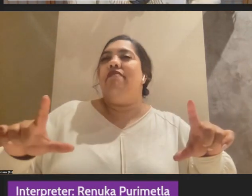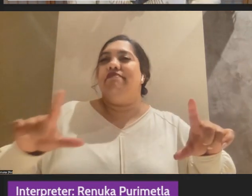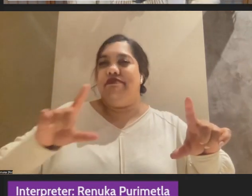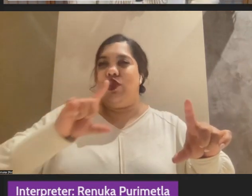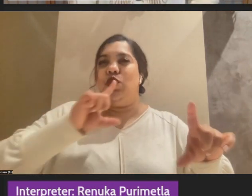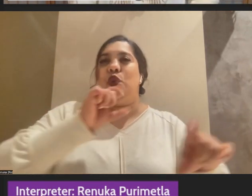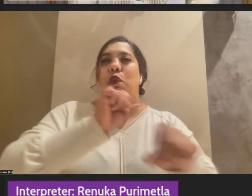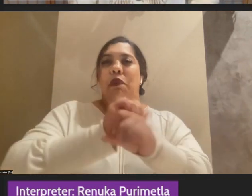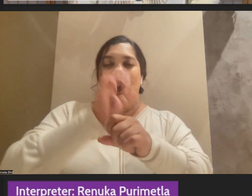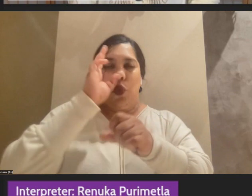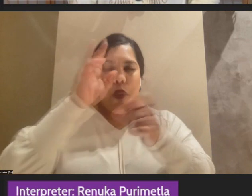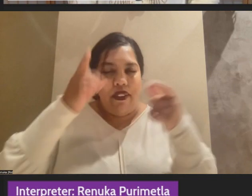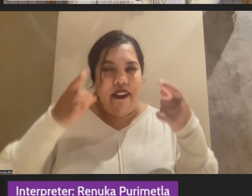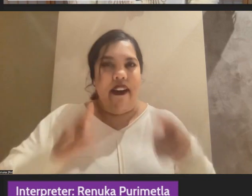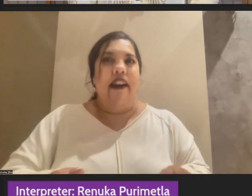inevitable?